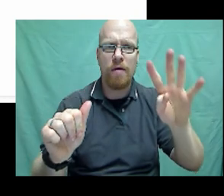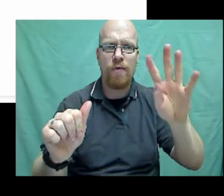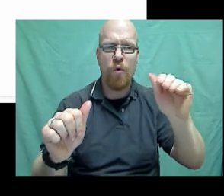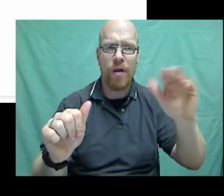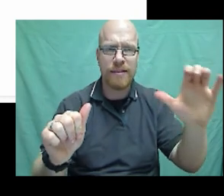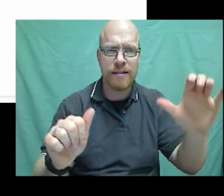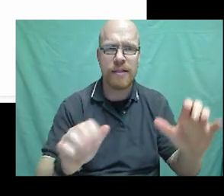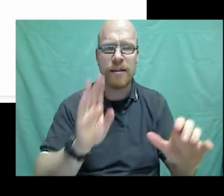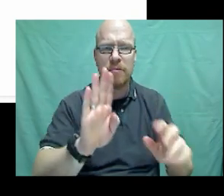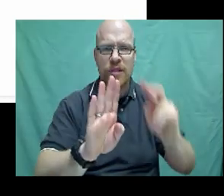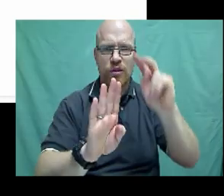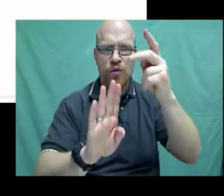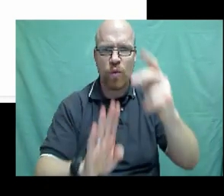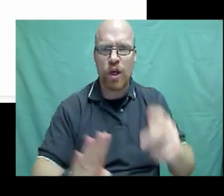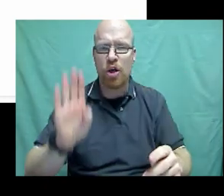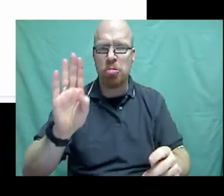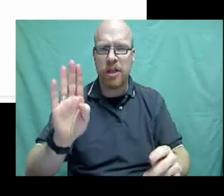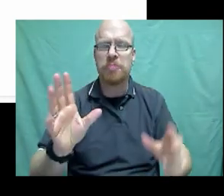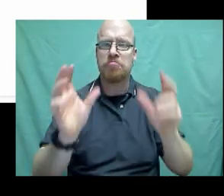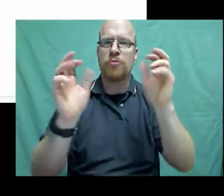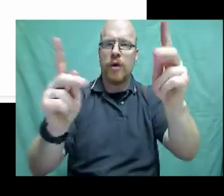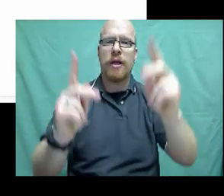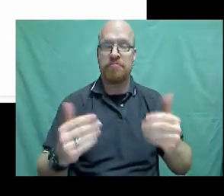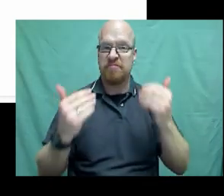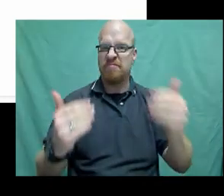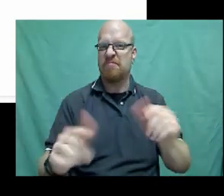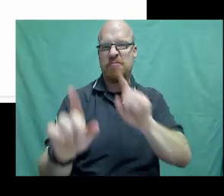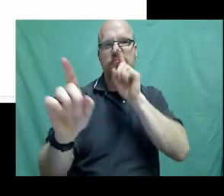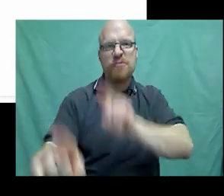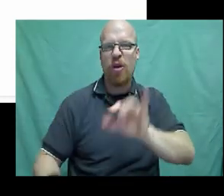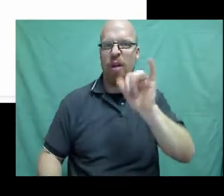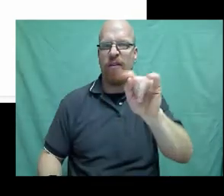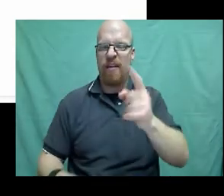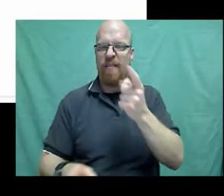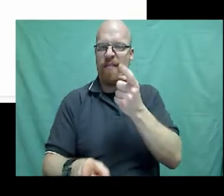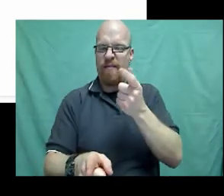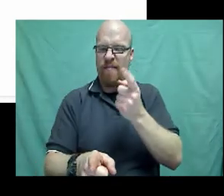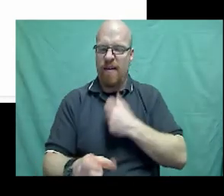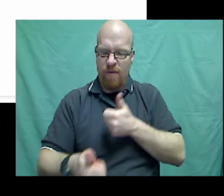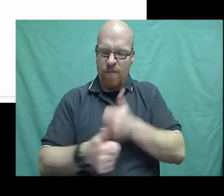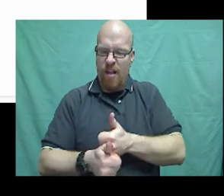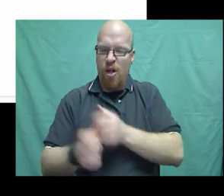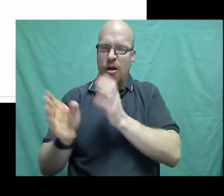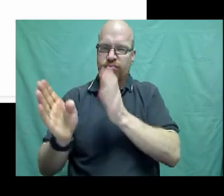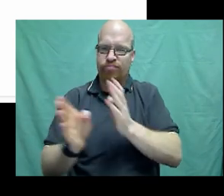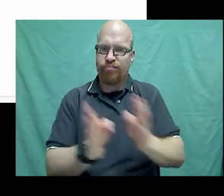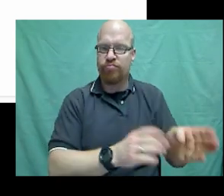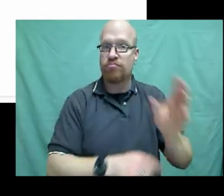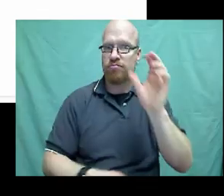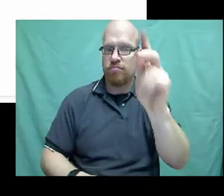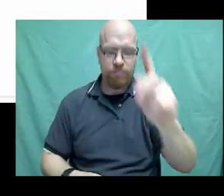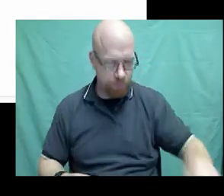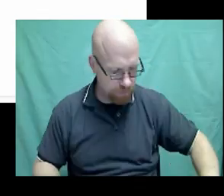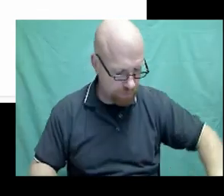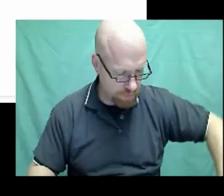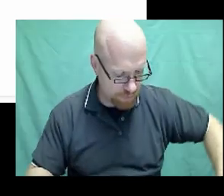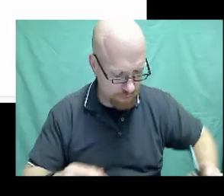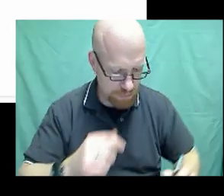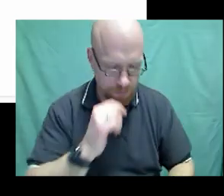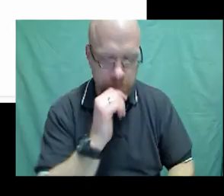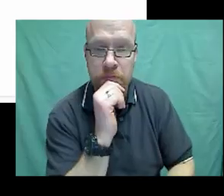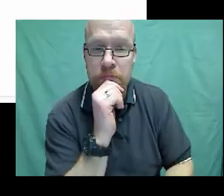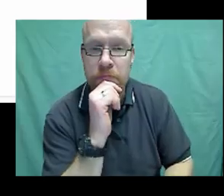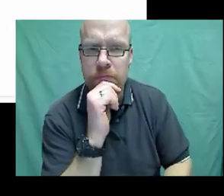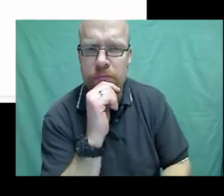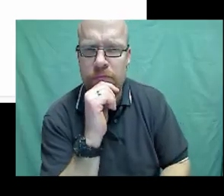A, B, 4AC. Okay, I'm good. Now I can go ahead and compute my answer. I'm going to follow the order here